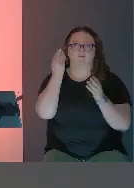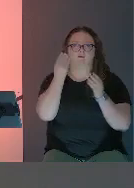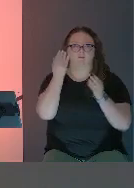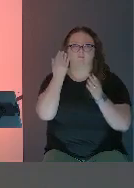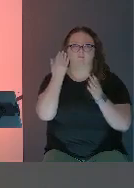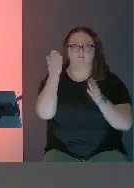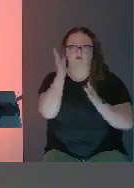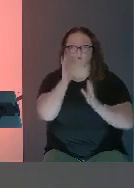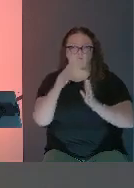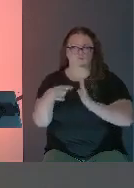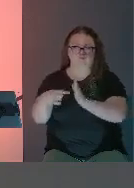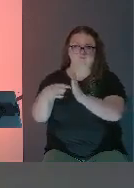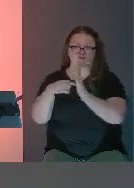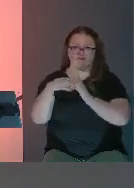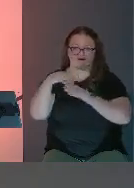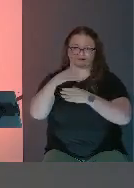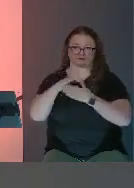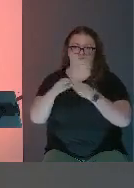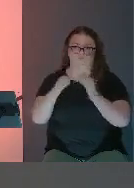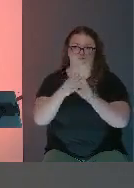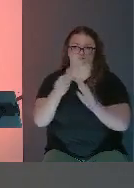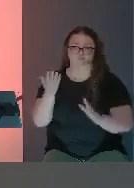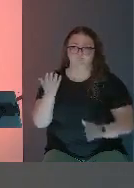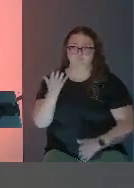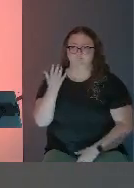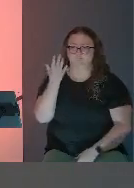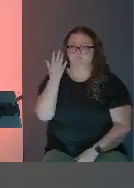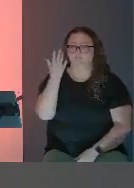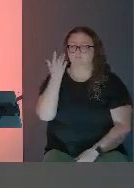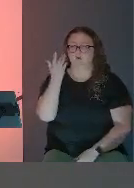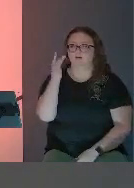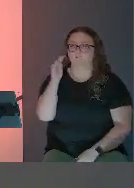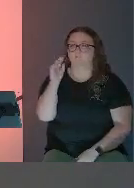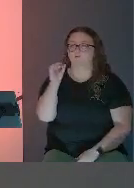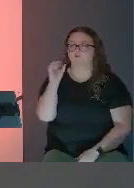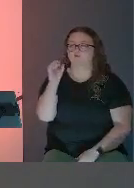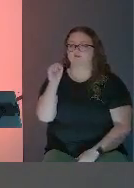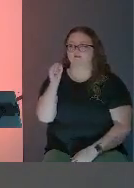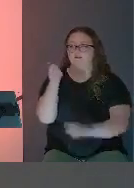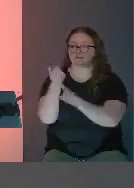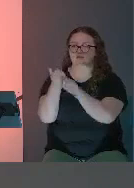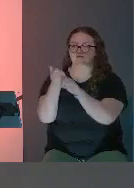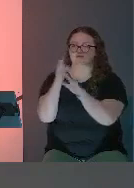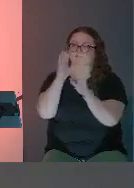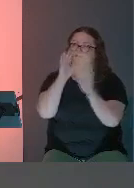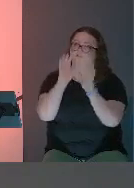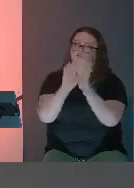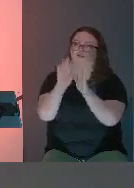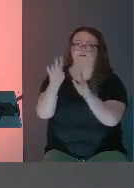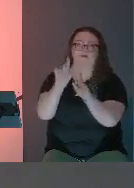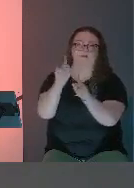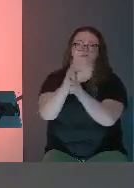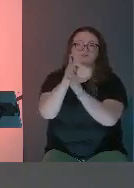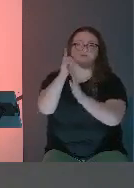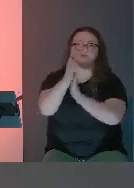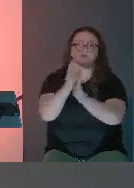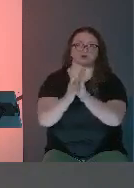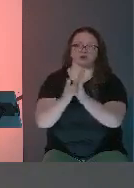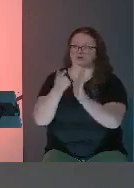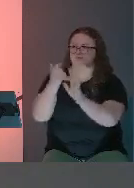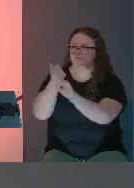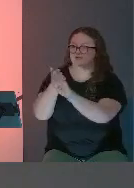God is revealing to us in that story, because Moses throughout the Old Testament is a picture, he's a type of the law. He was the